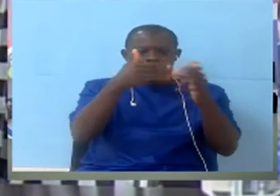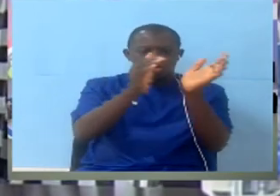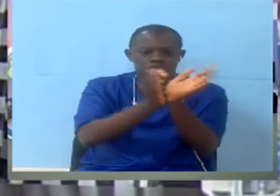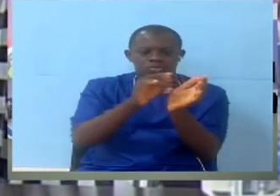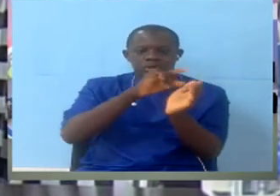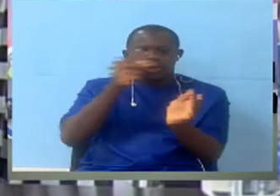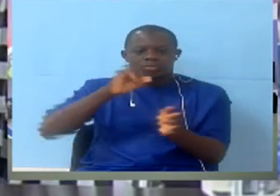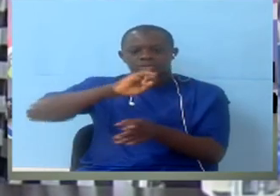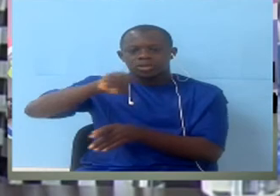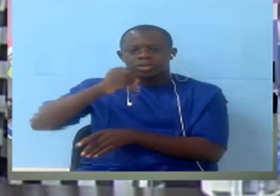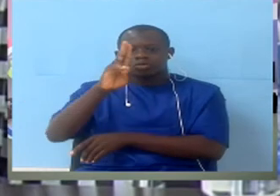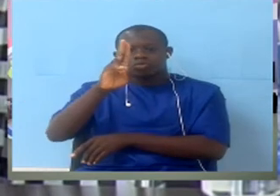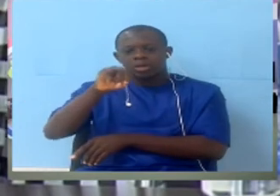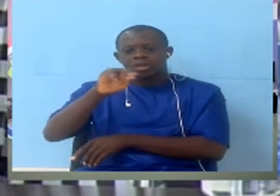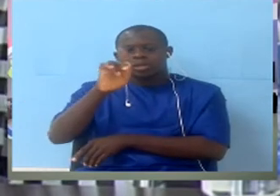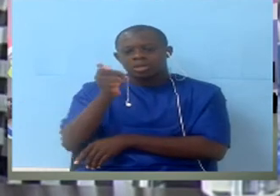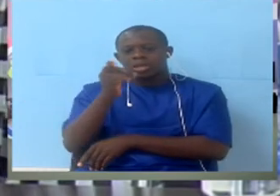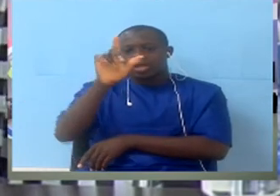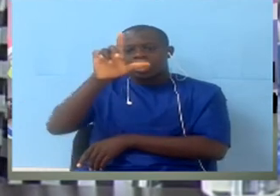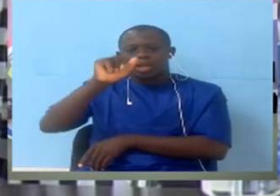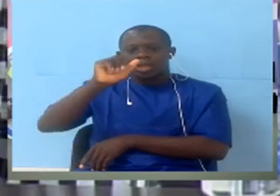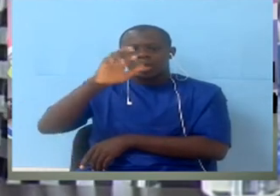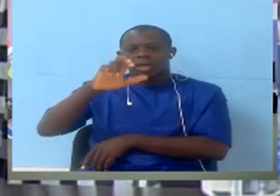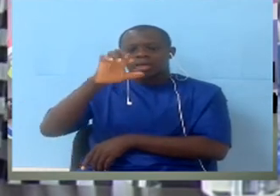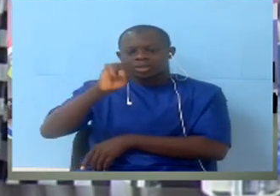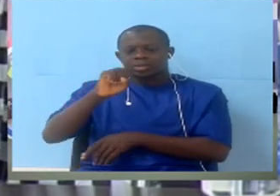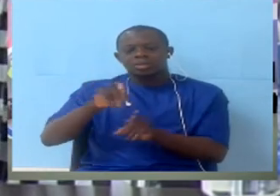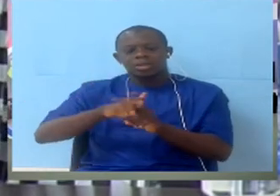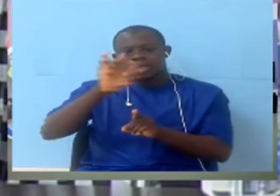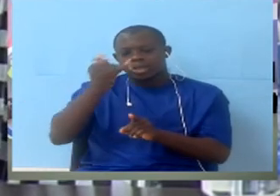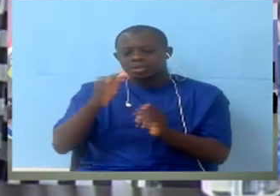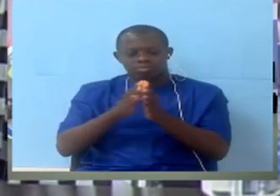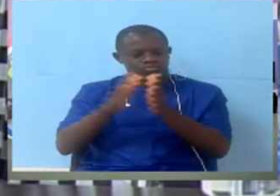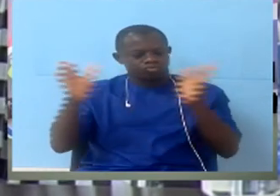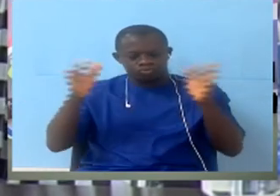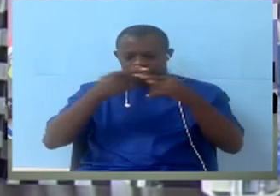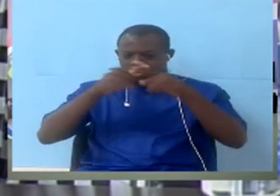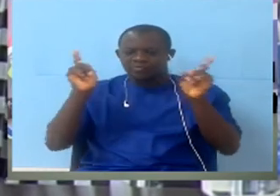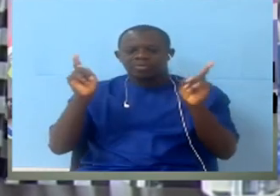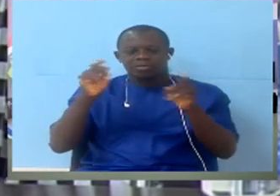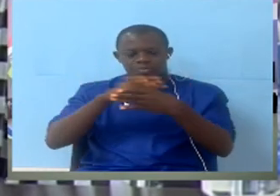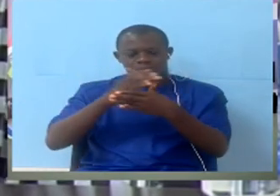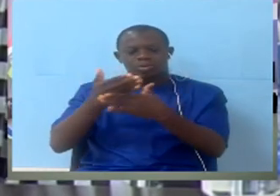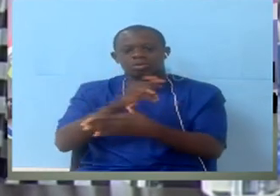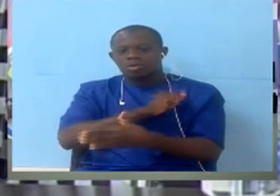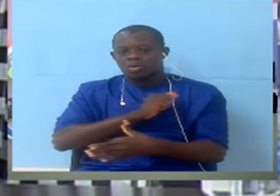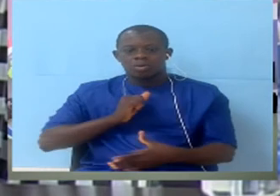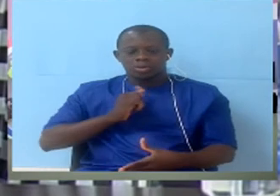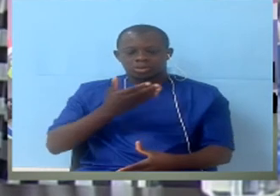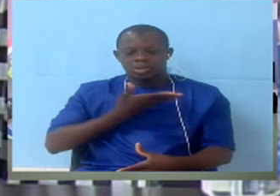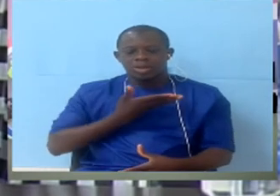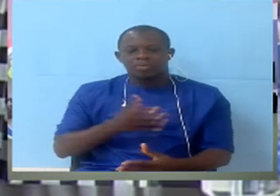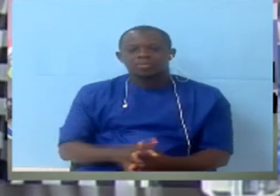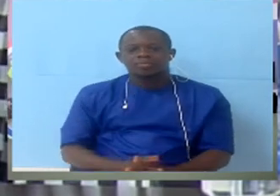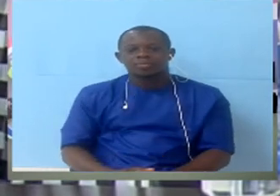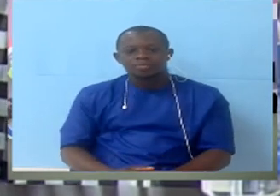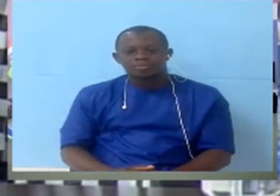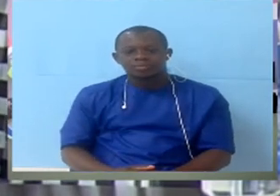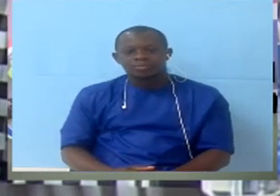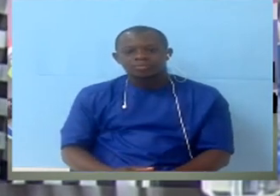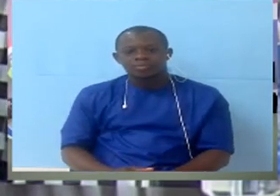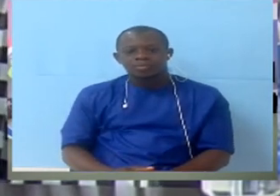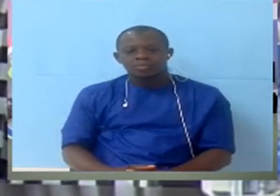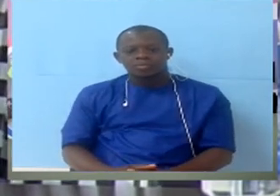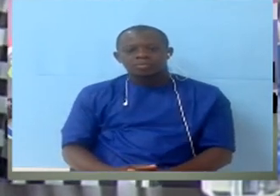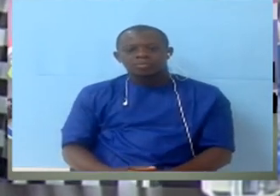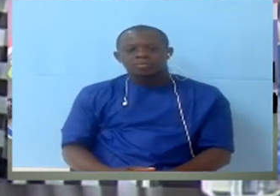nul tal fatatal. O fatabatal. Yes, there is a big difference between us. Kos jing kaje ko bang sare mo le